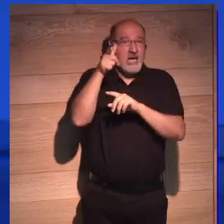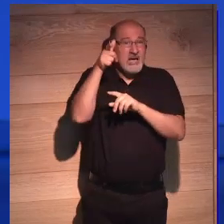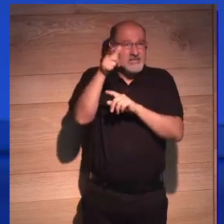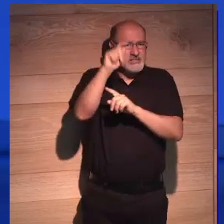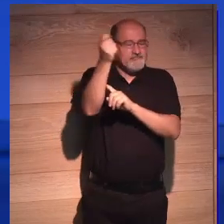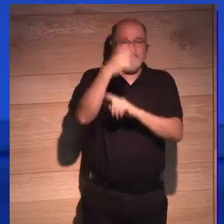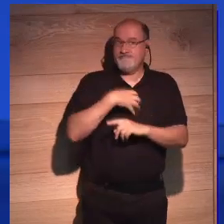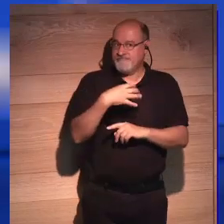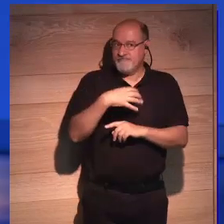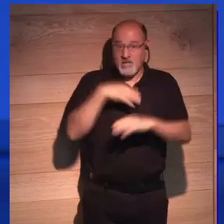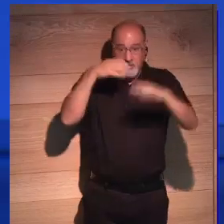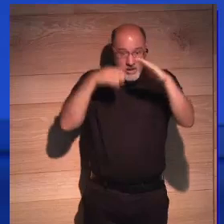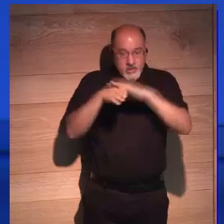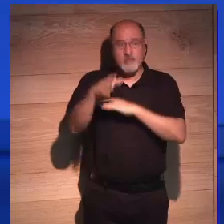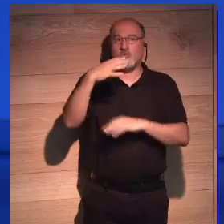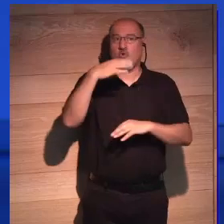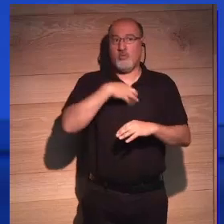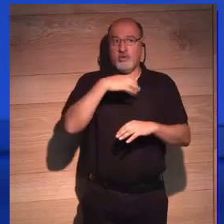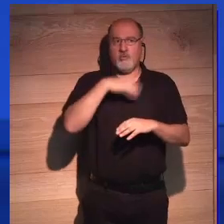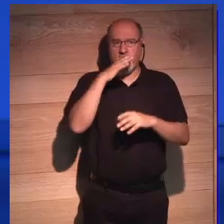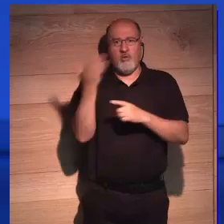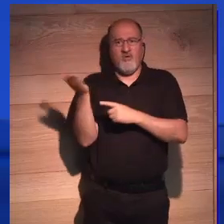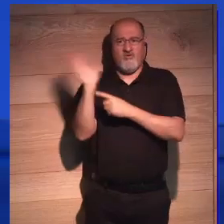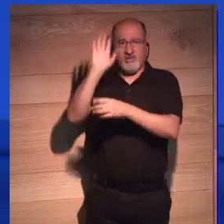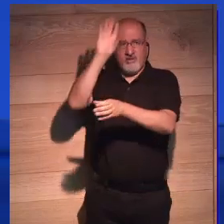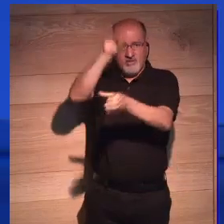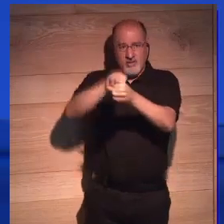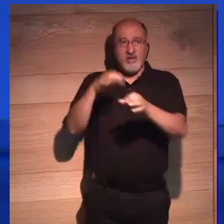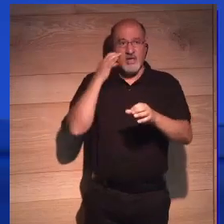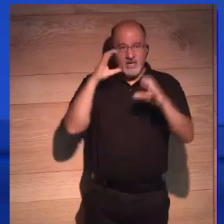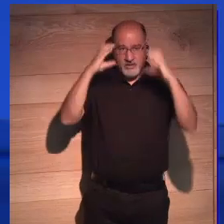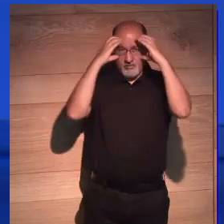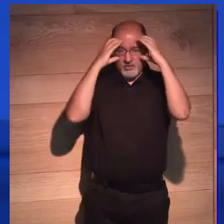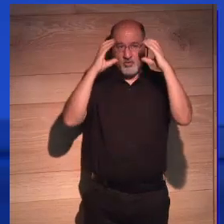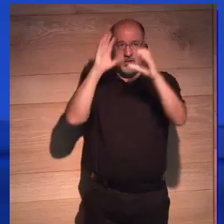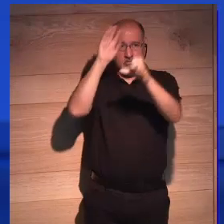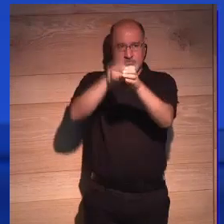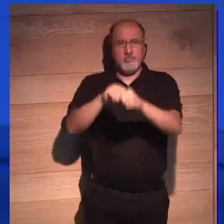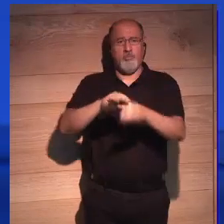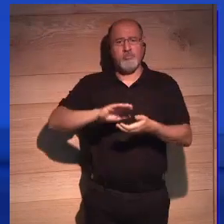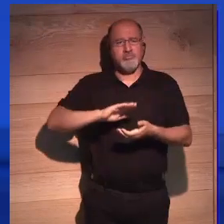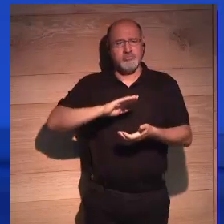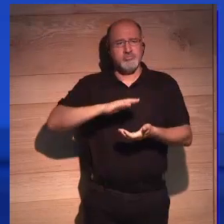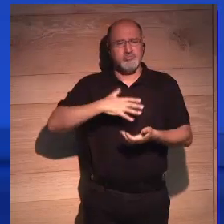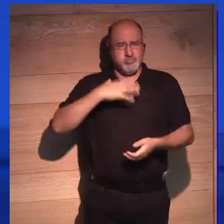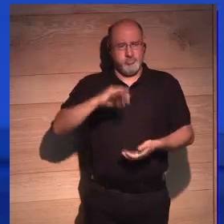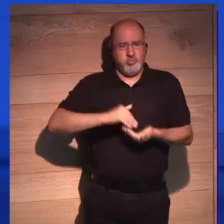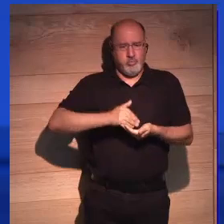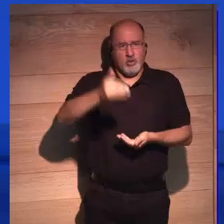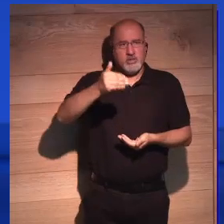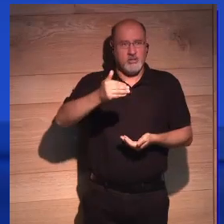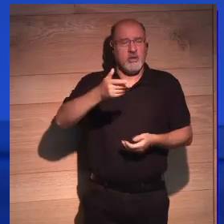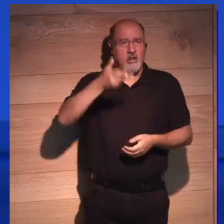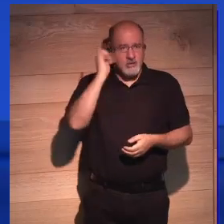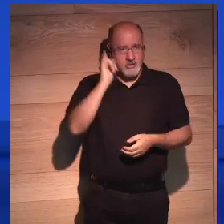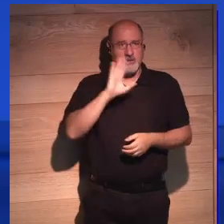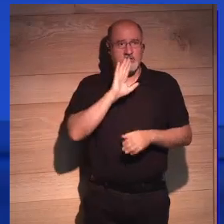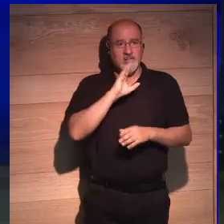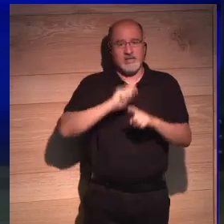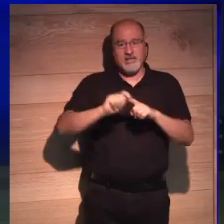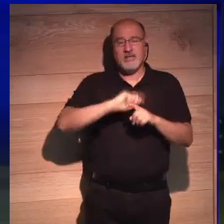have significant potential as the equivalent of the next, say, horror or rom-com.